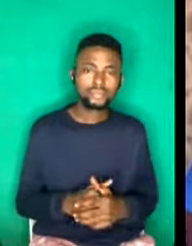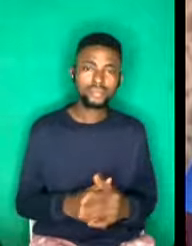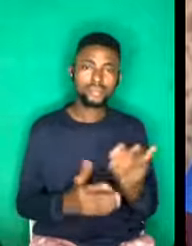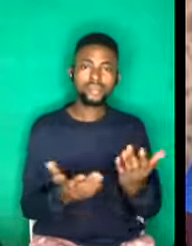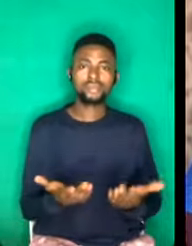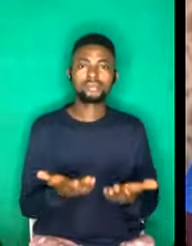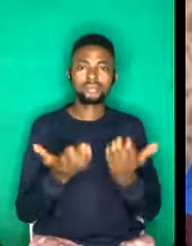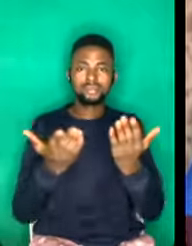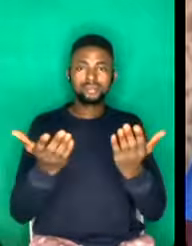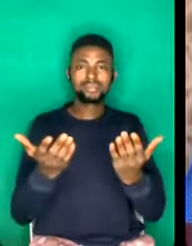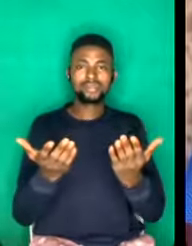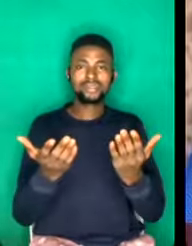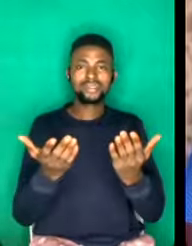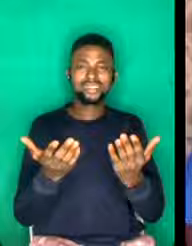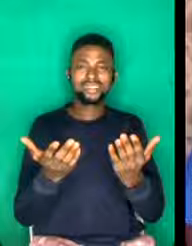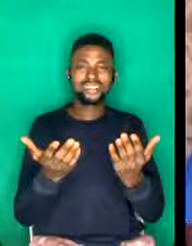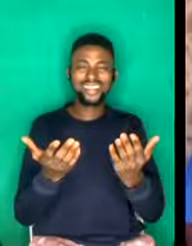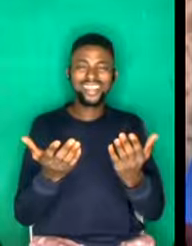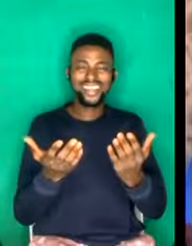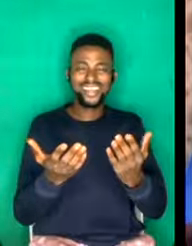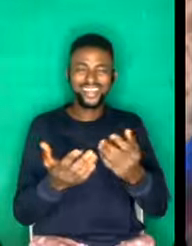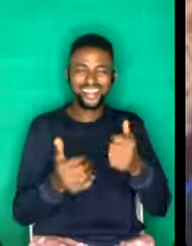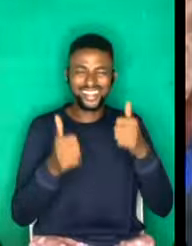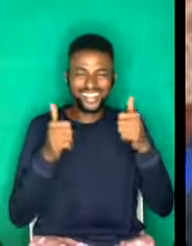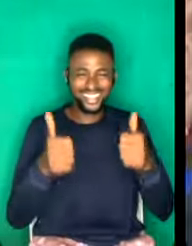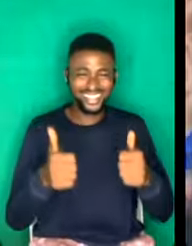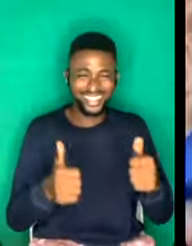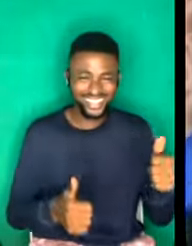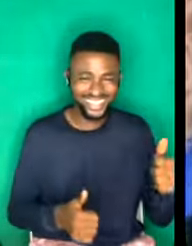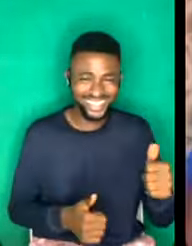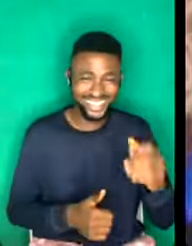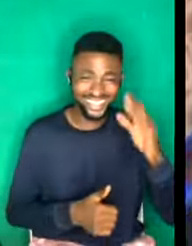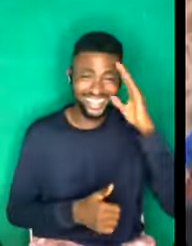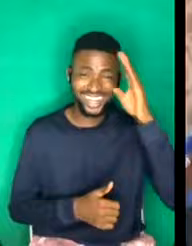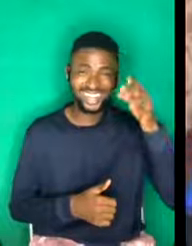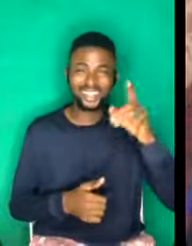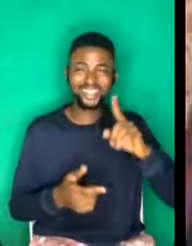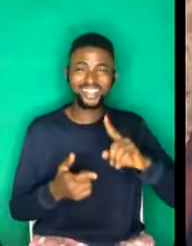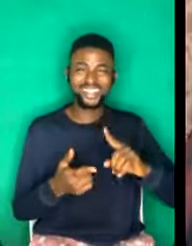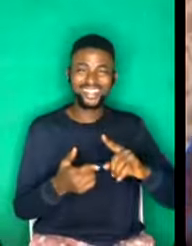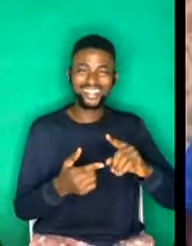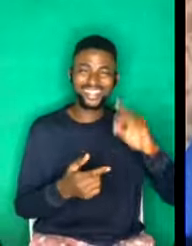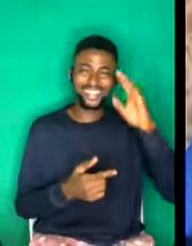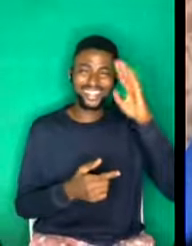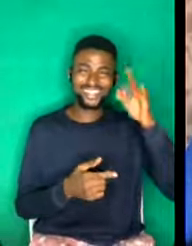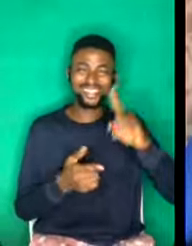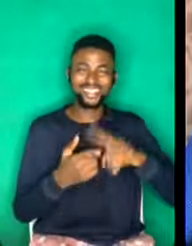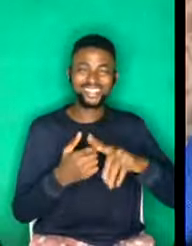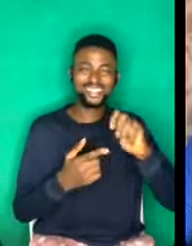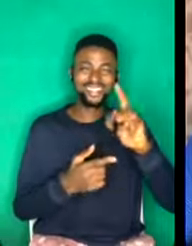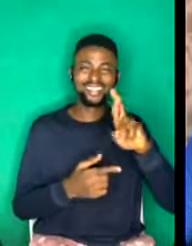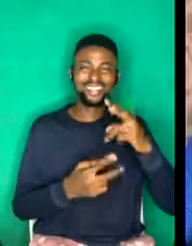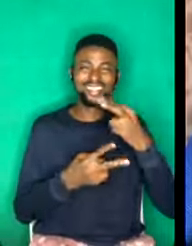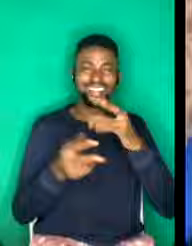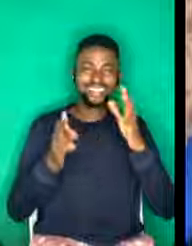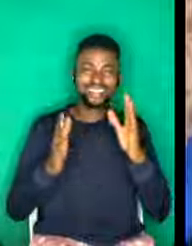you have Shout to out get to Mr. Observer on that. You see, yes, if always on Observer time. is Always going on time for, and suit. He's it's always not on even time. as in Mr. Observer